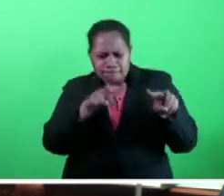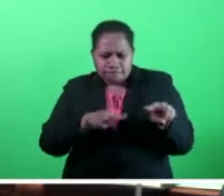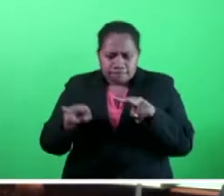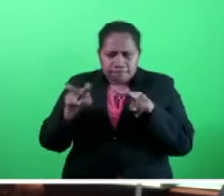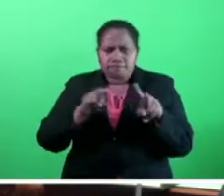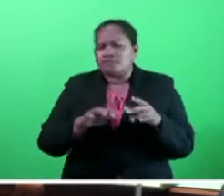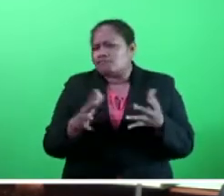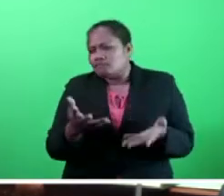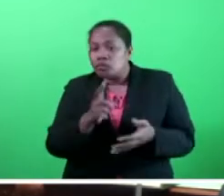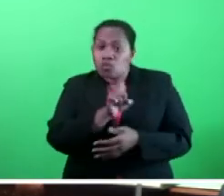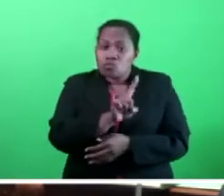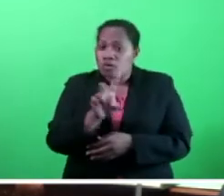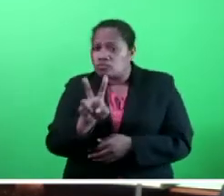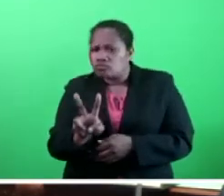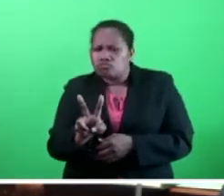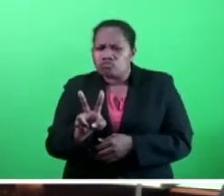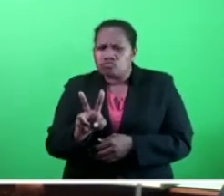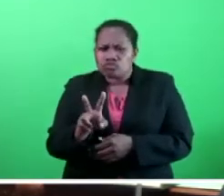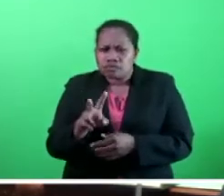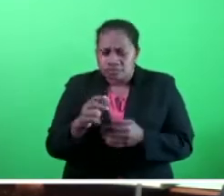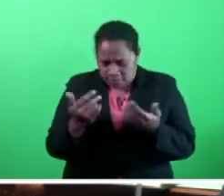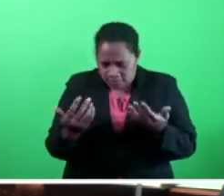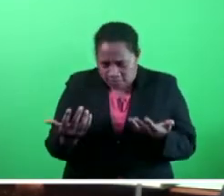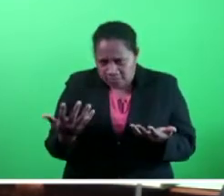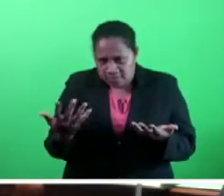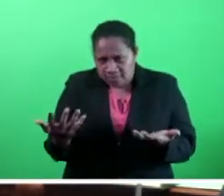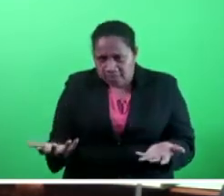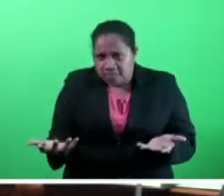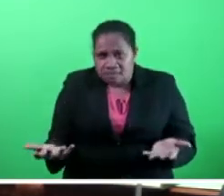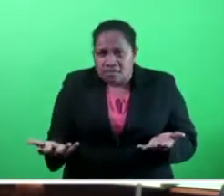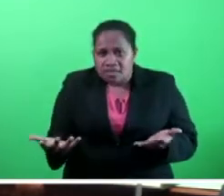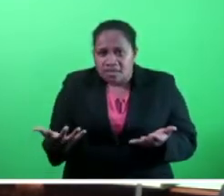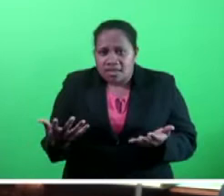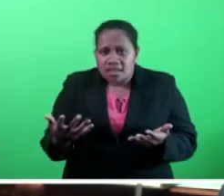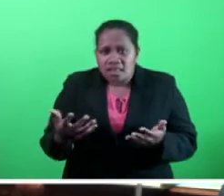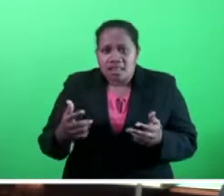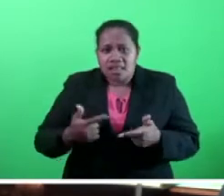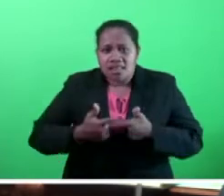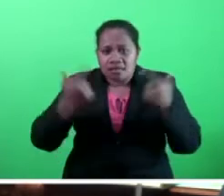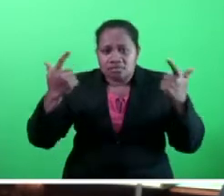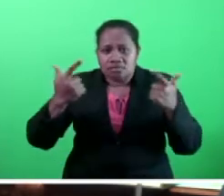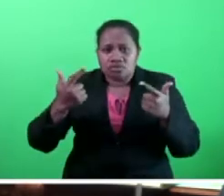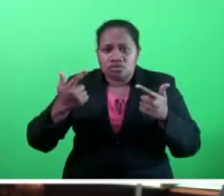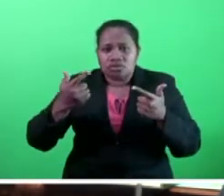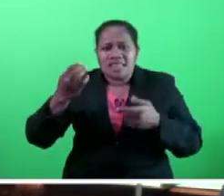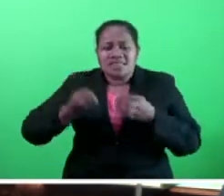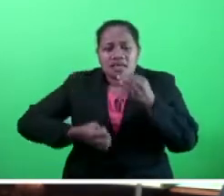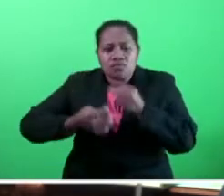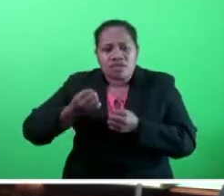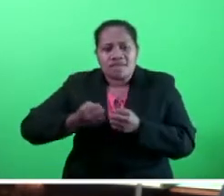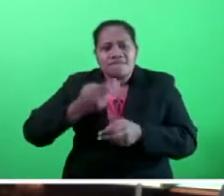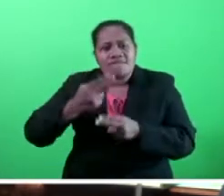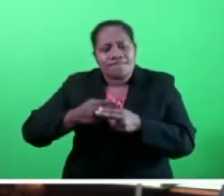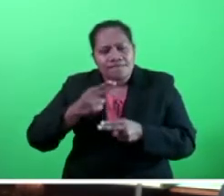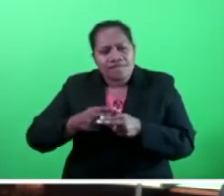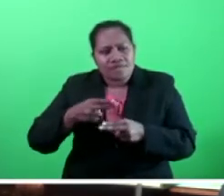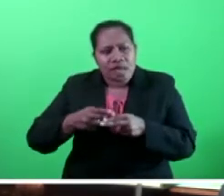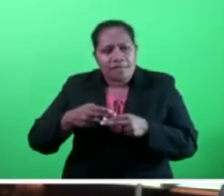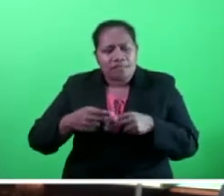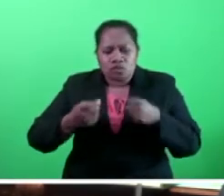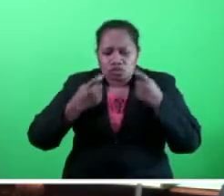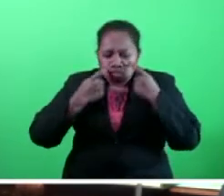two existing large dairy farmer who have shown interest in putting their